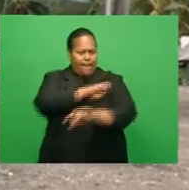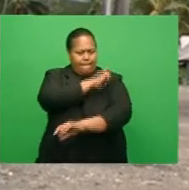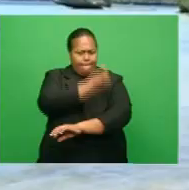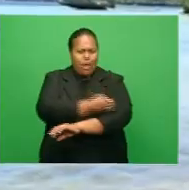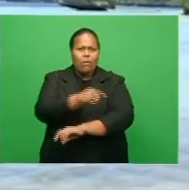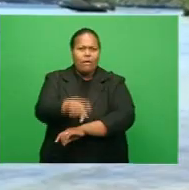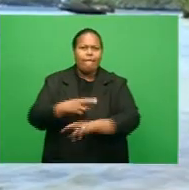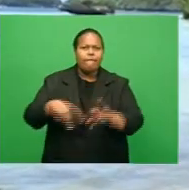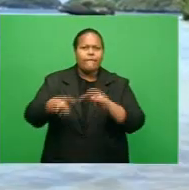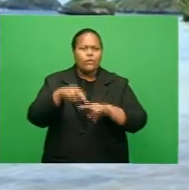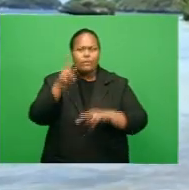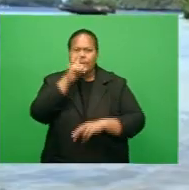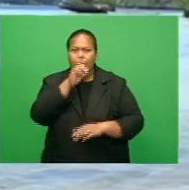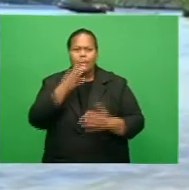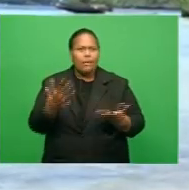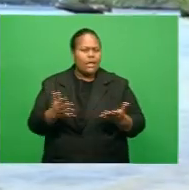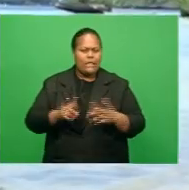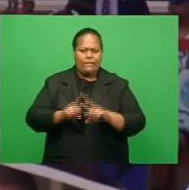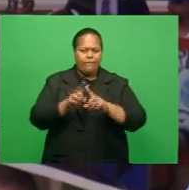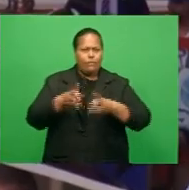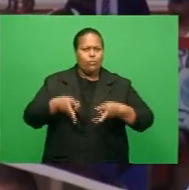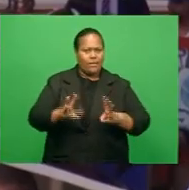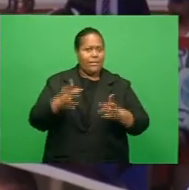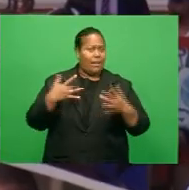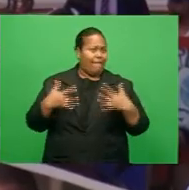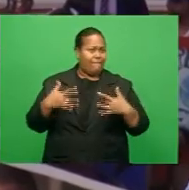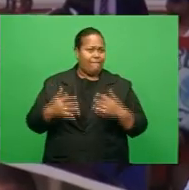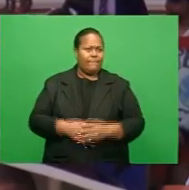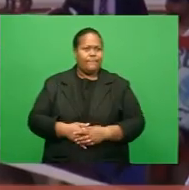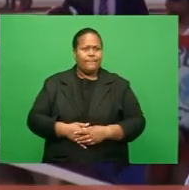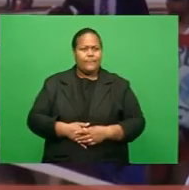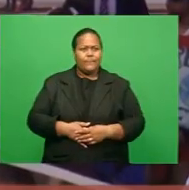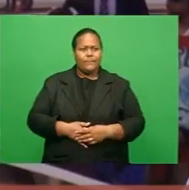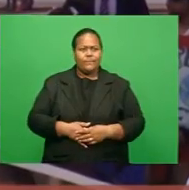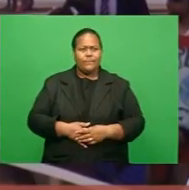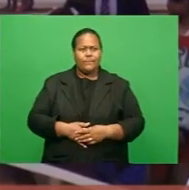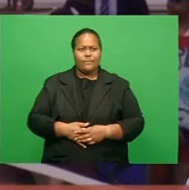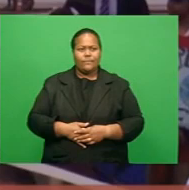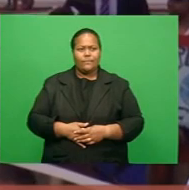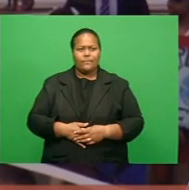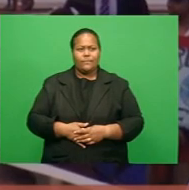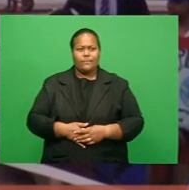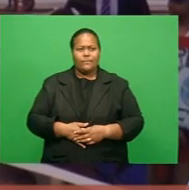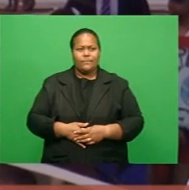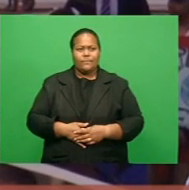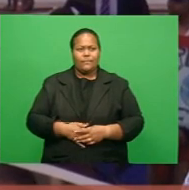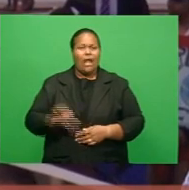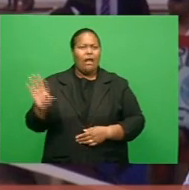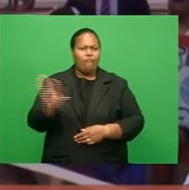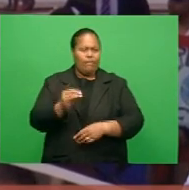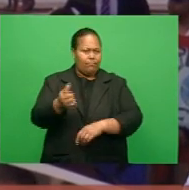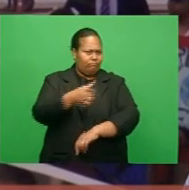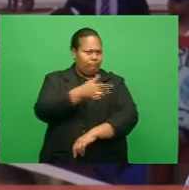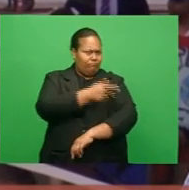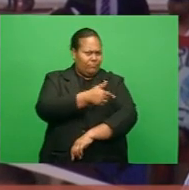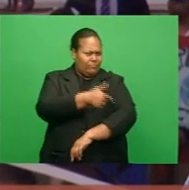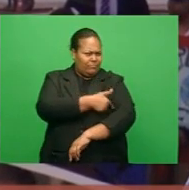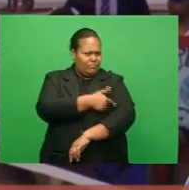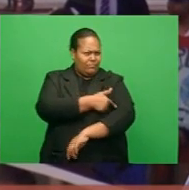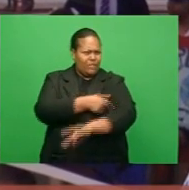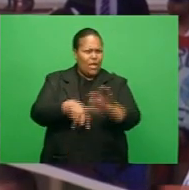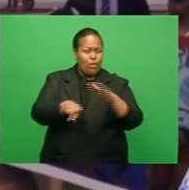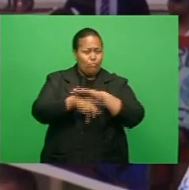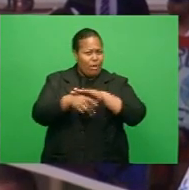in all ways of life. Now, from the vaccinations we received in our primary school days, to support